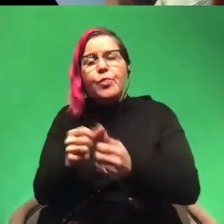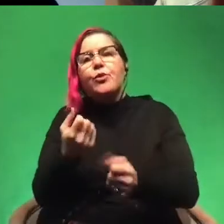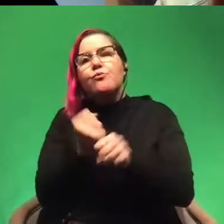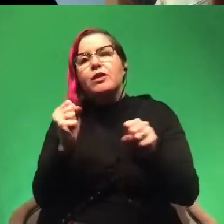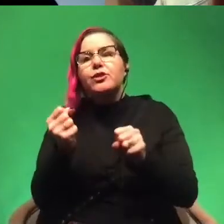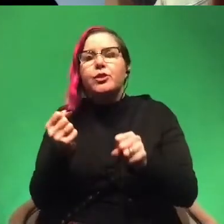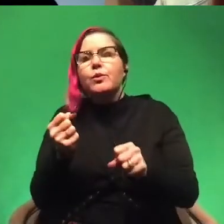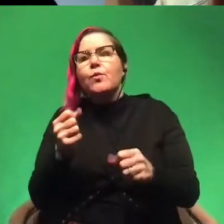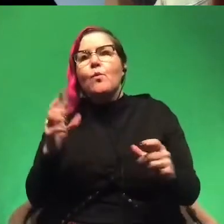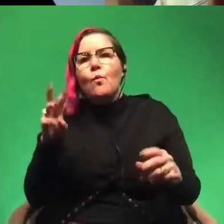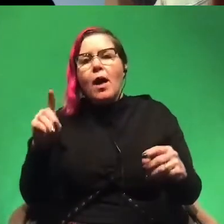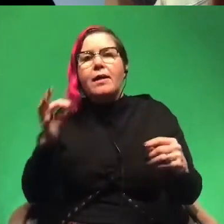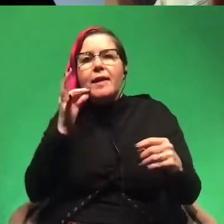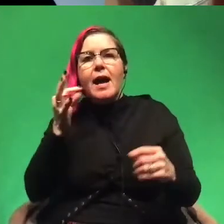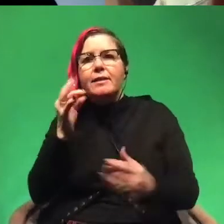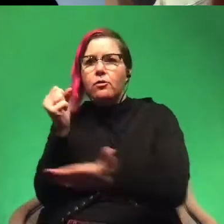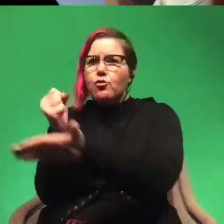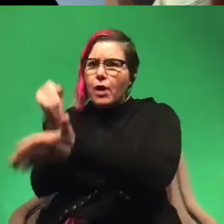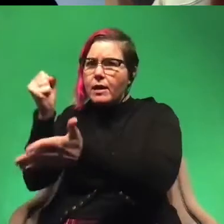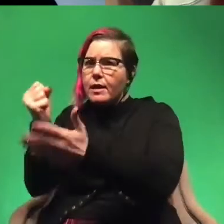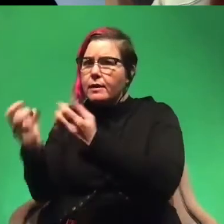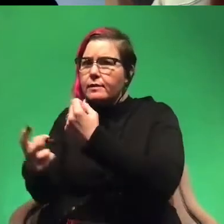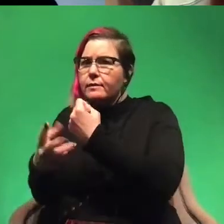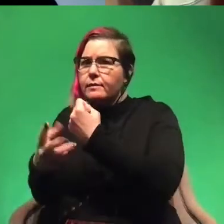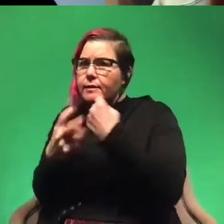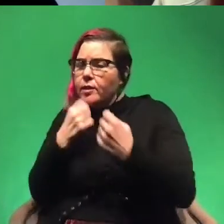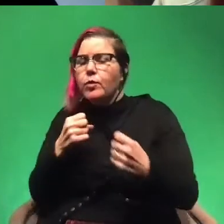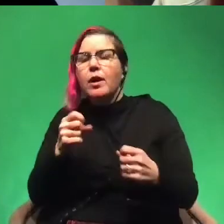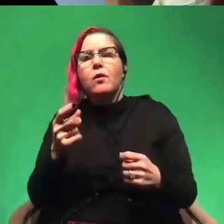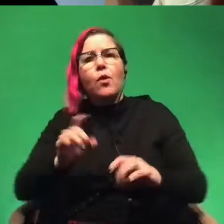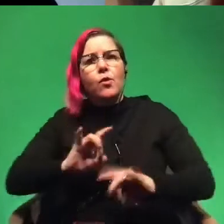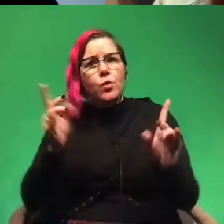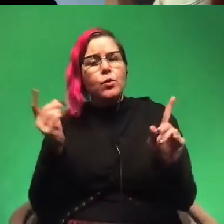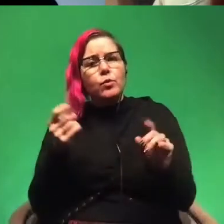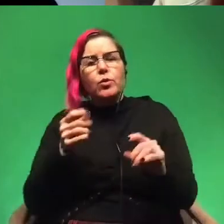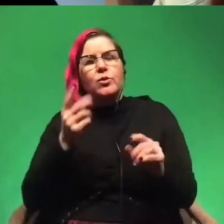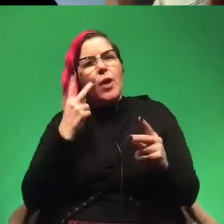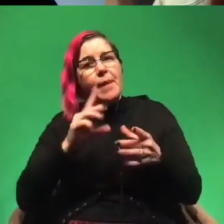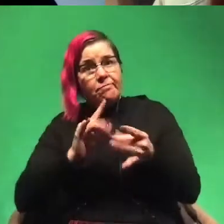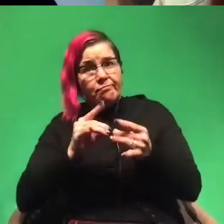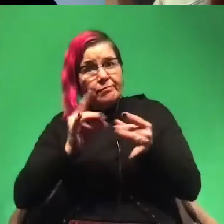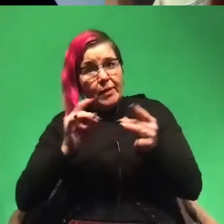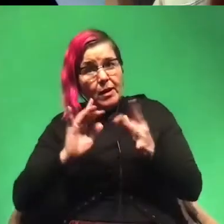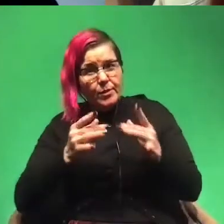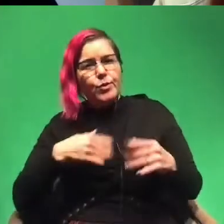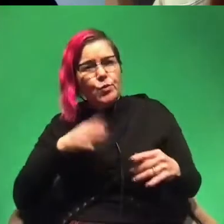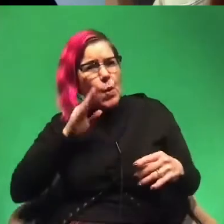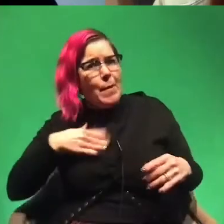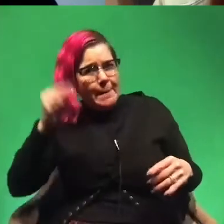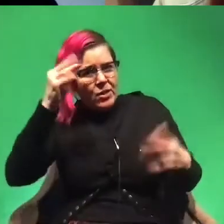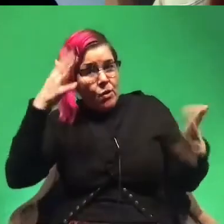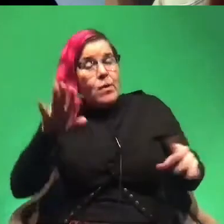wild cats at an accredited sanctuary, the most egregious thing on the entire film, and if you saw my thread, you definitely saw my opinion on this,